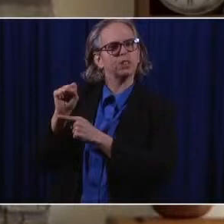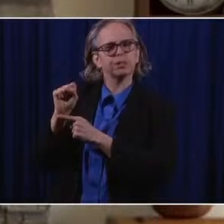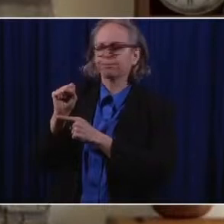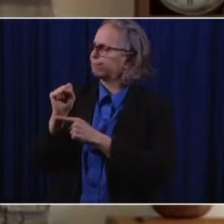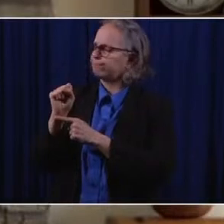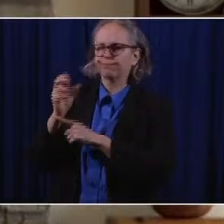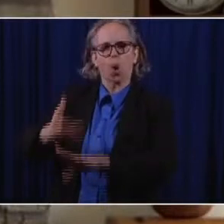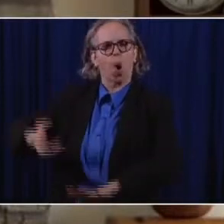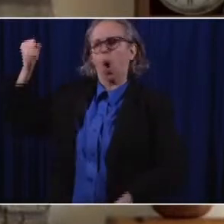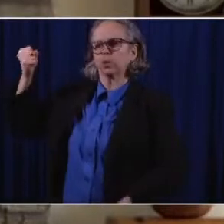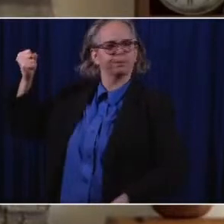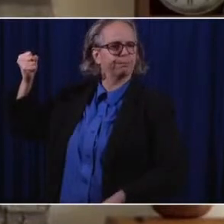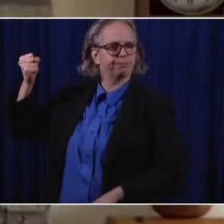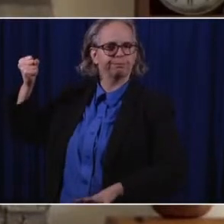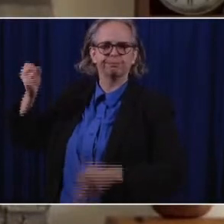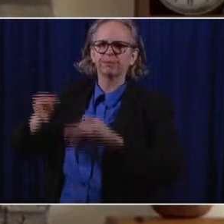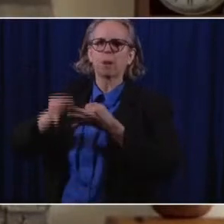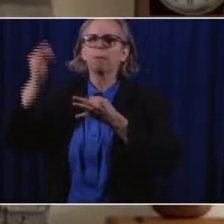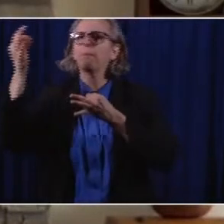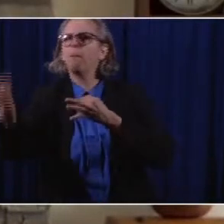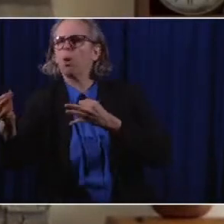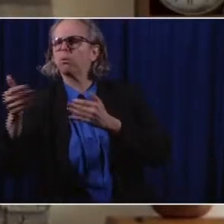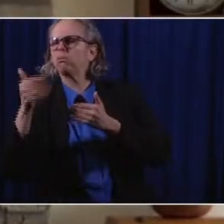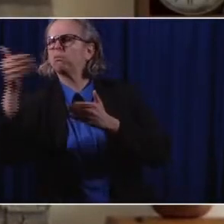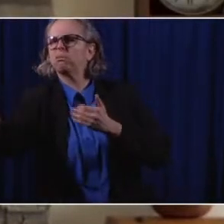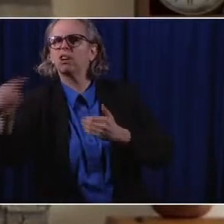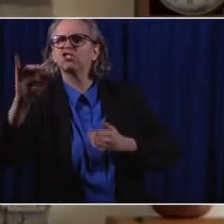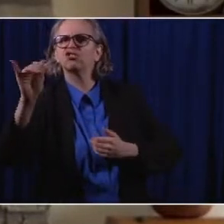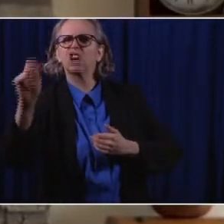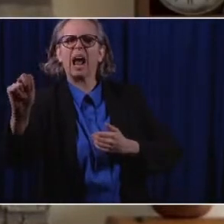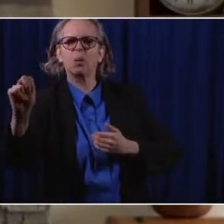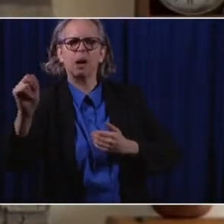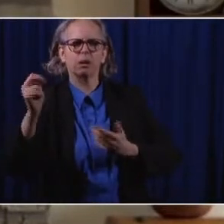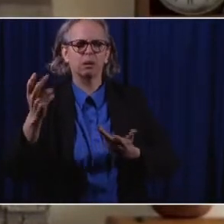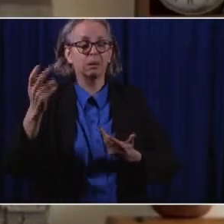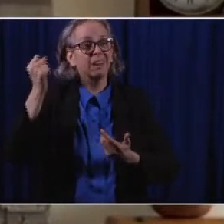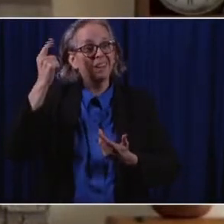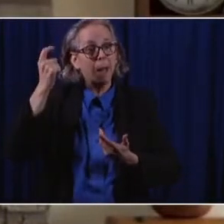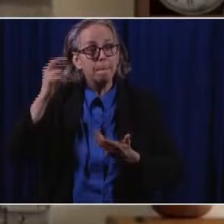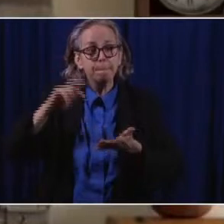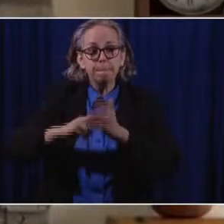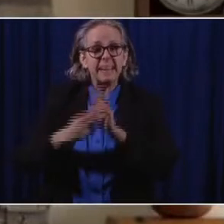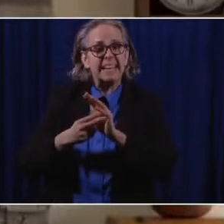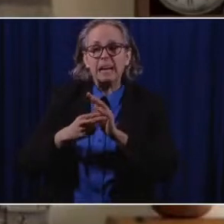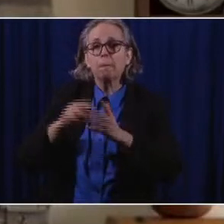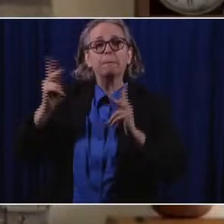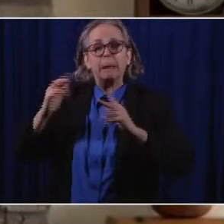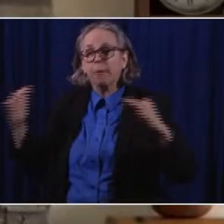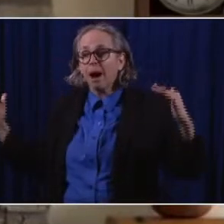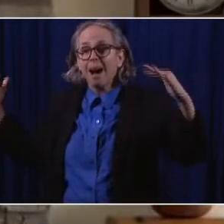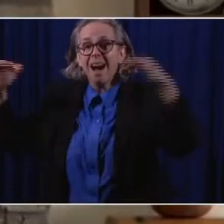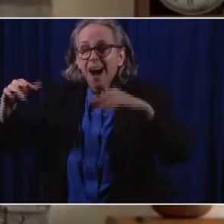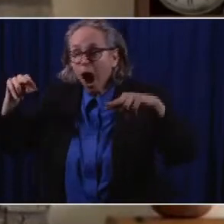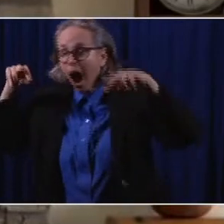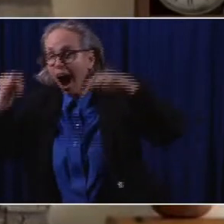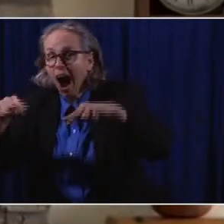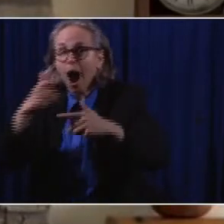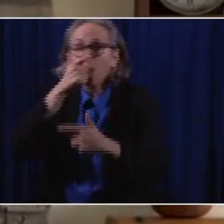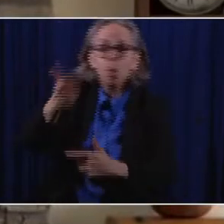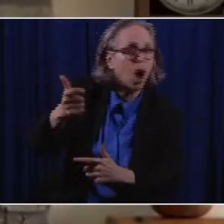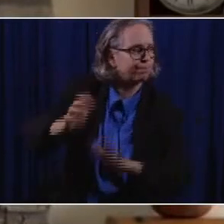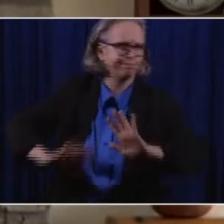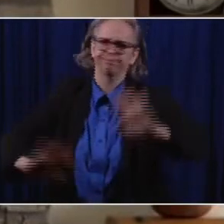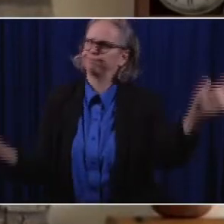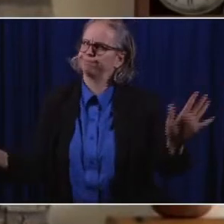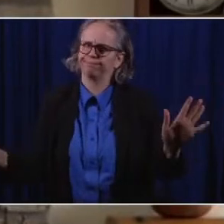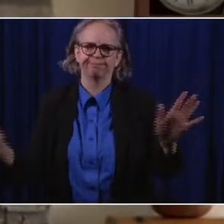do so without fans. This is another opportunity for us just to pull back. It allows our student athletes